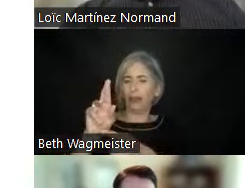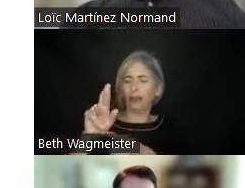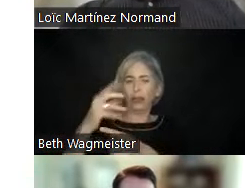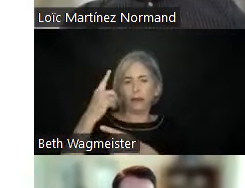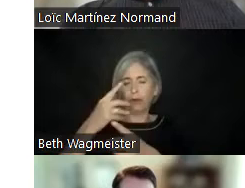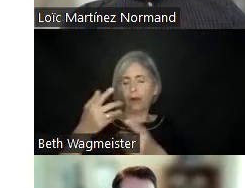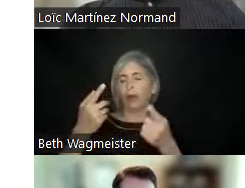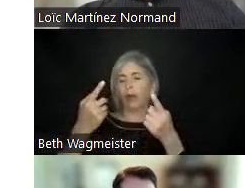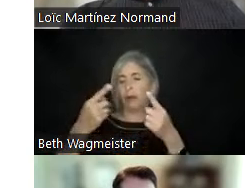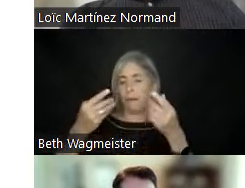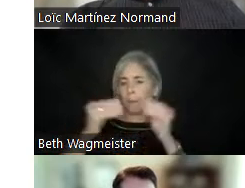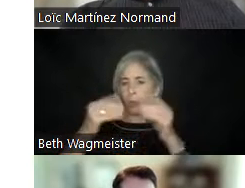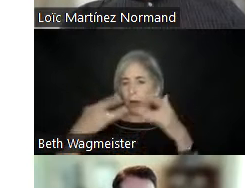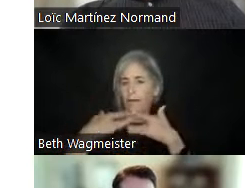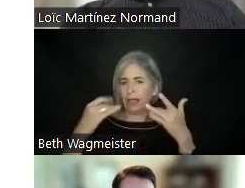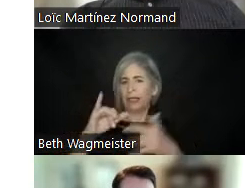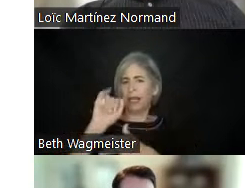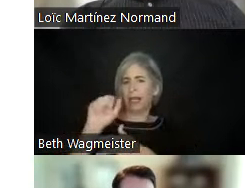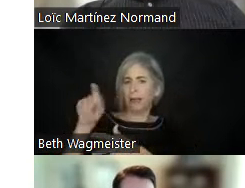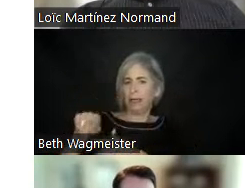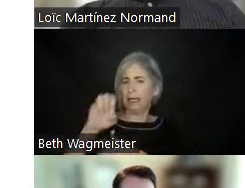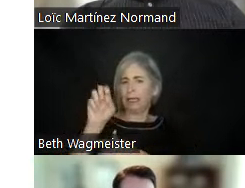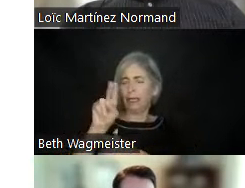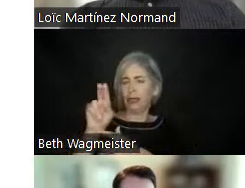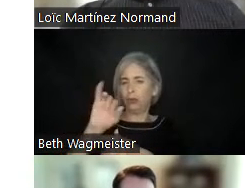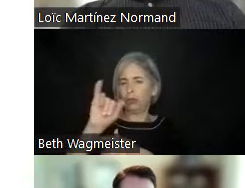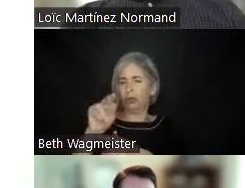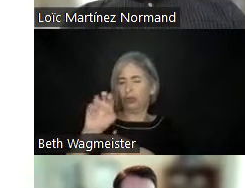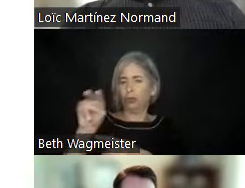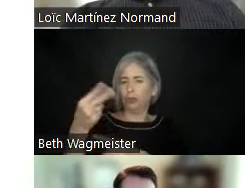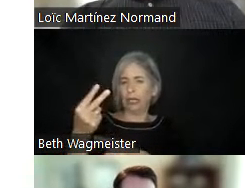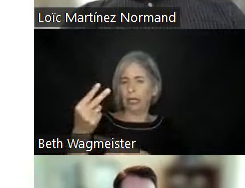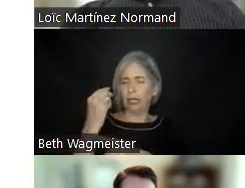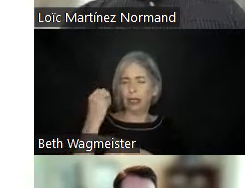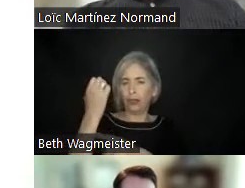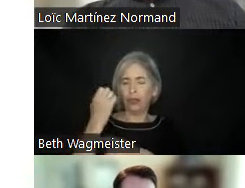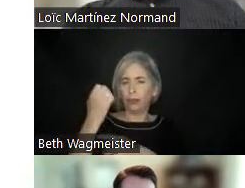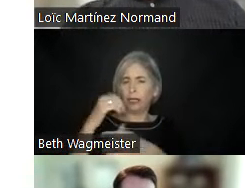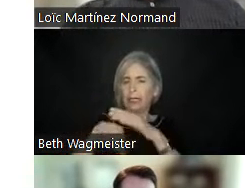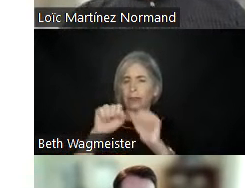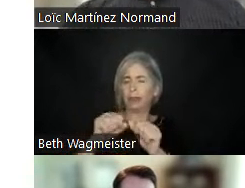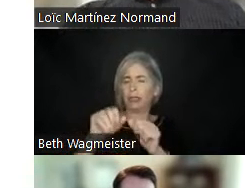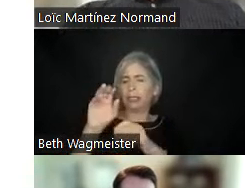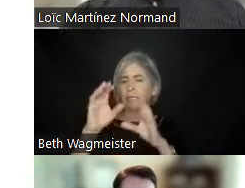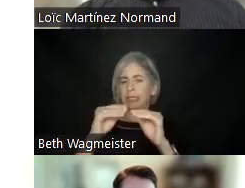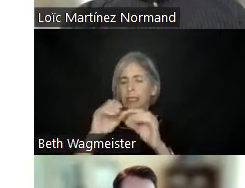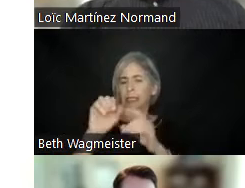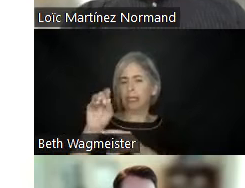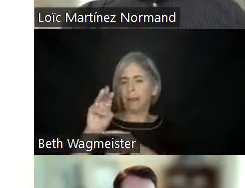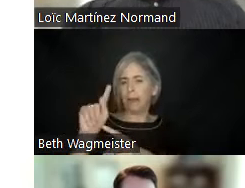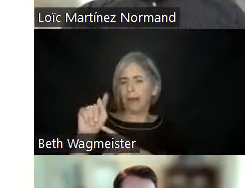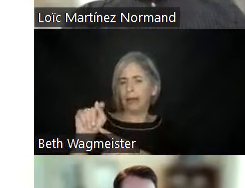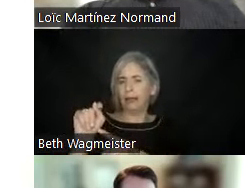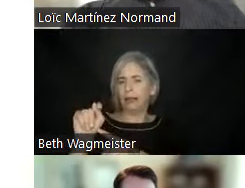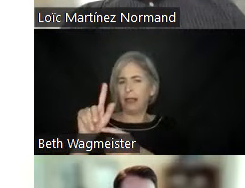upcoming IAAP EU events. On June 2nd, we have the European Accessibility Summit side event. The link